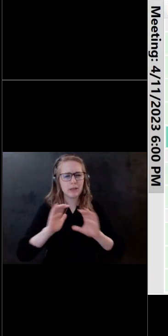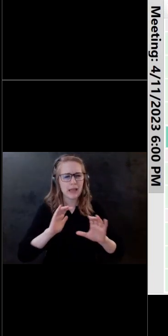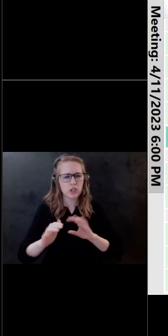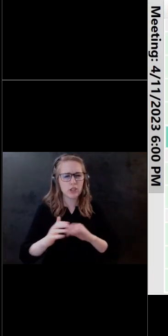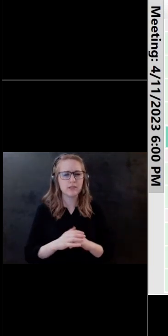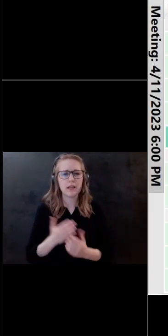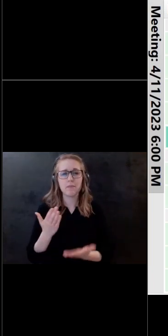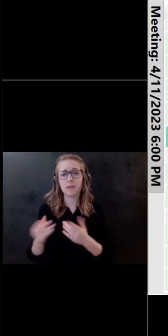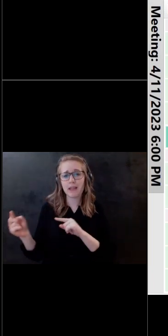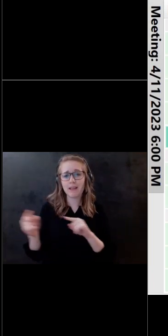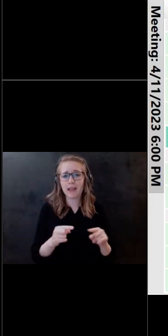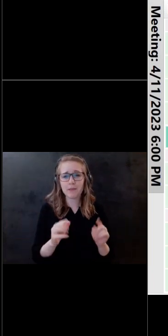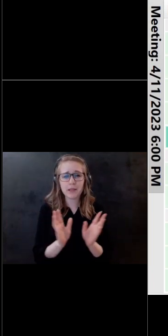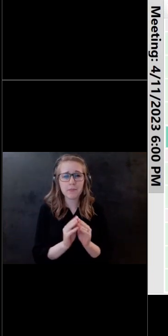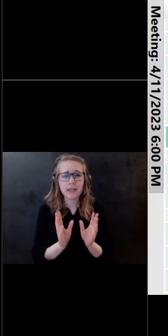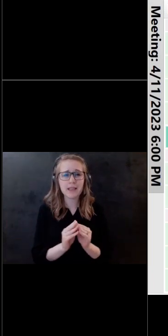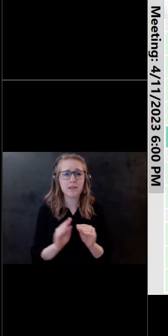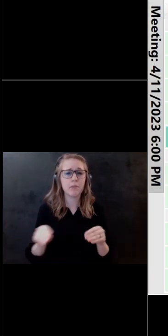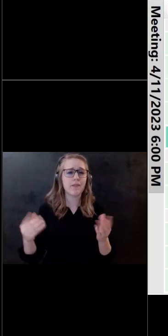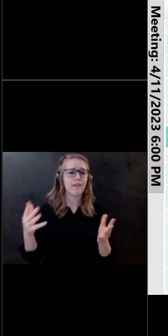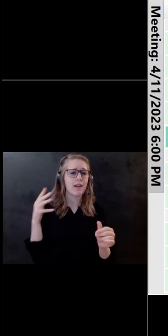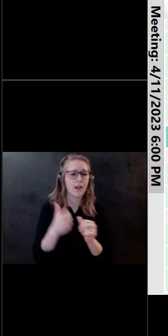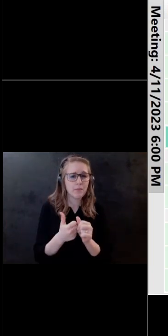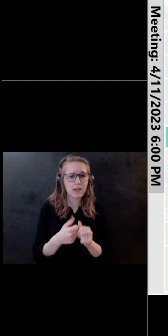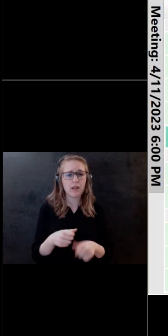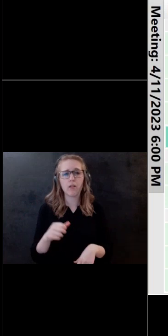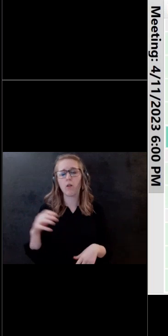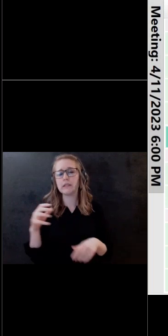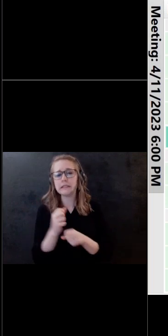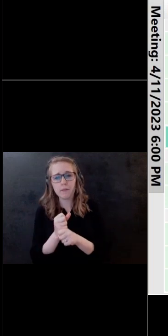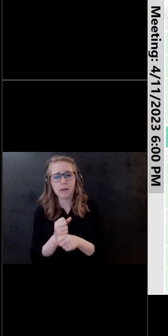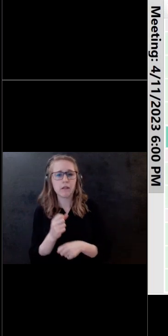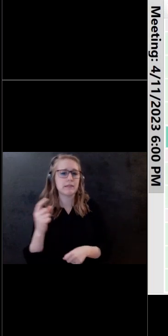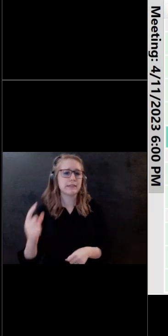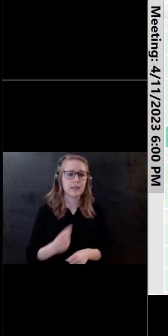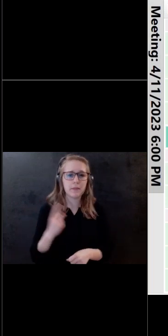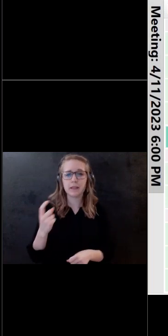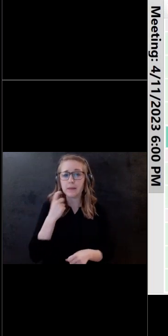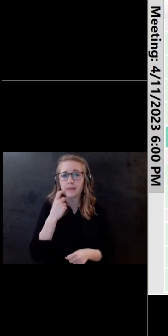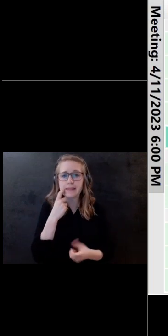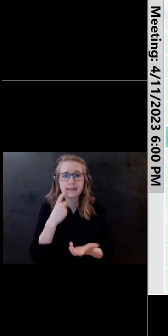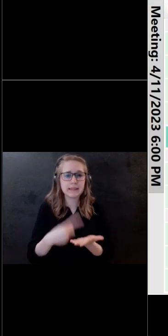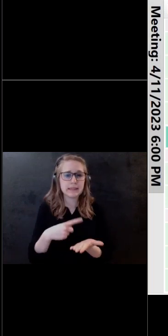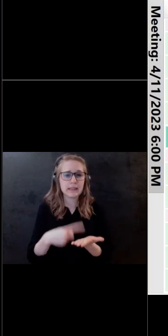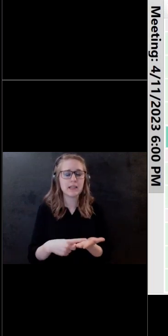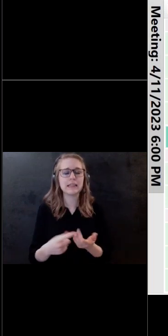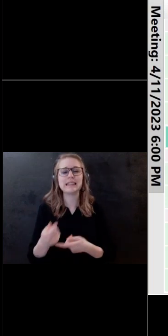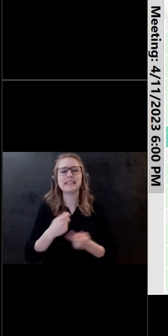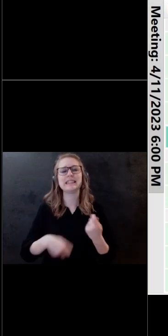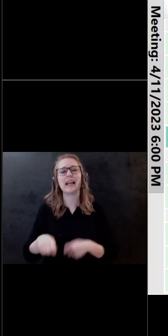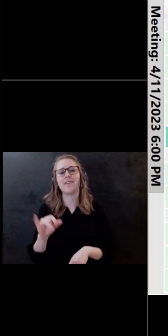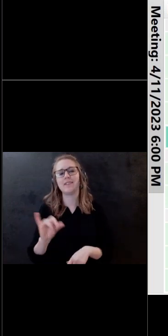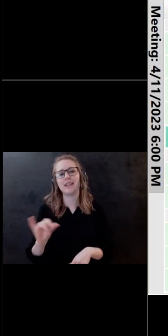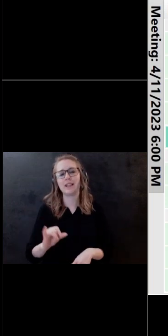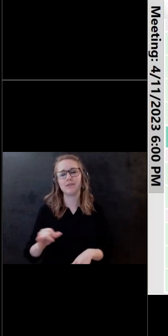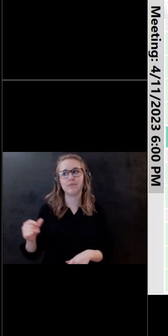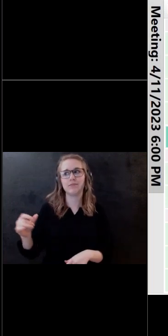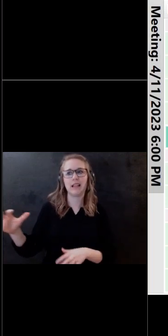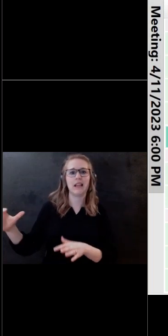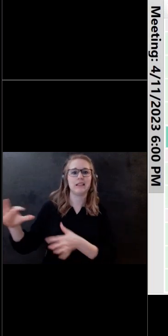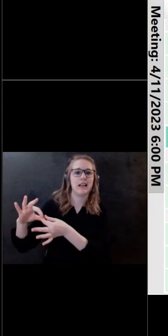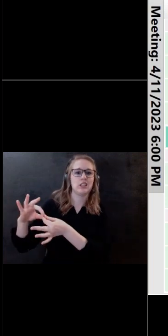came to our meetings and gave an update or a summary or whatever it is that they've recently discussed, versus, you know, just being attached